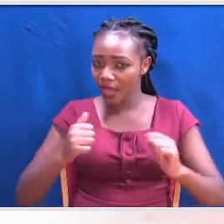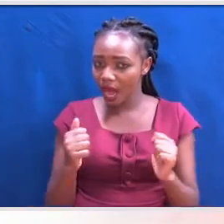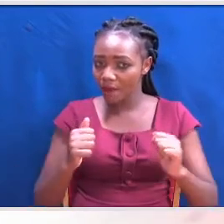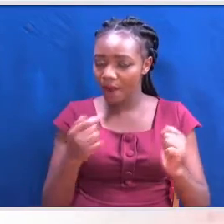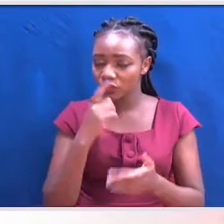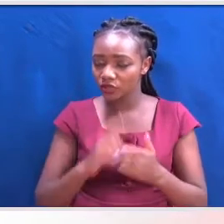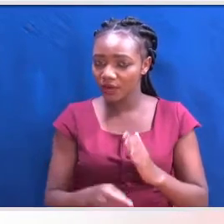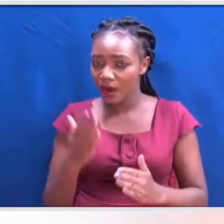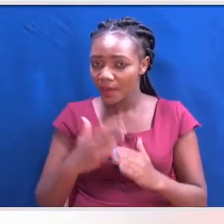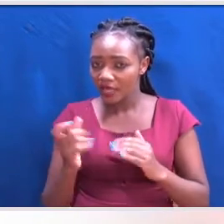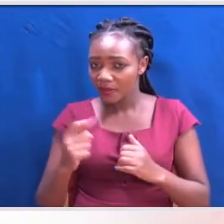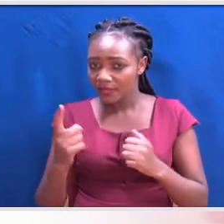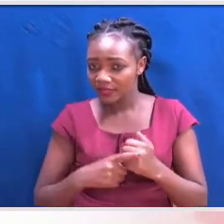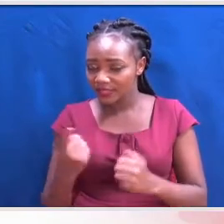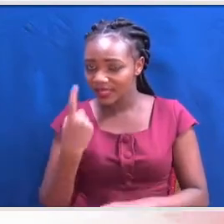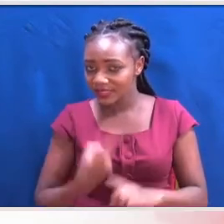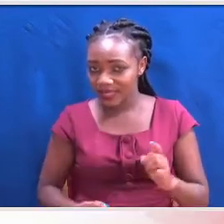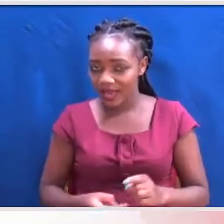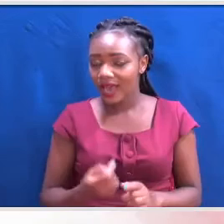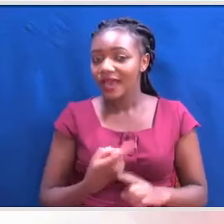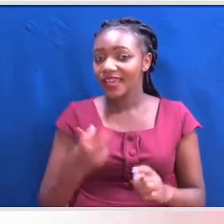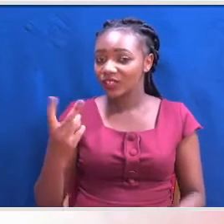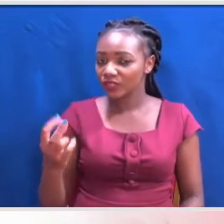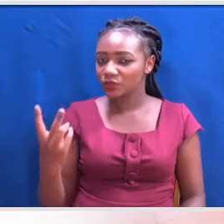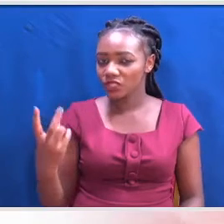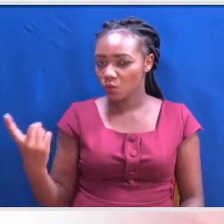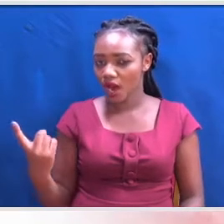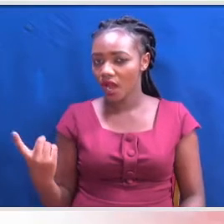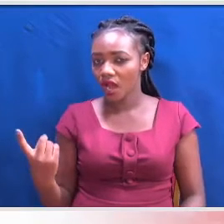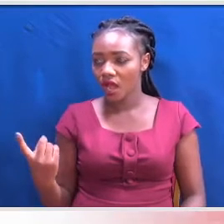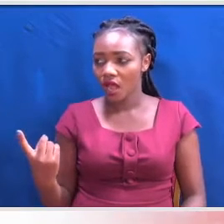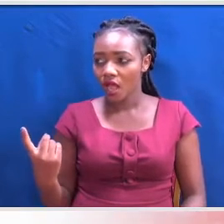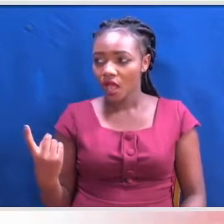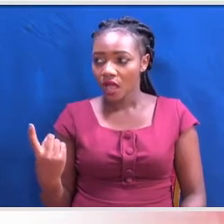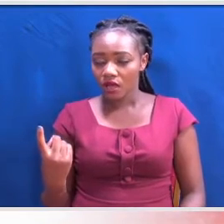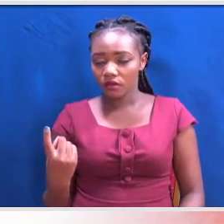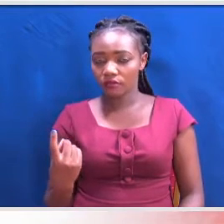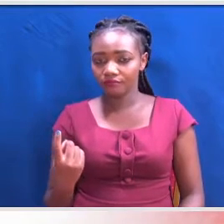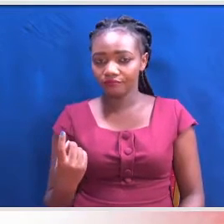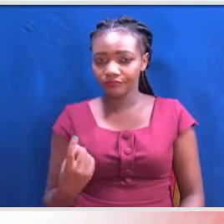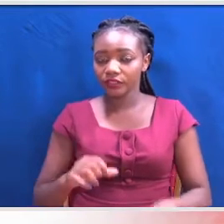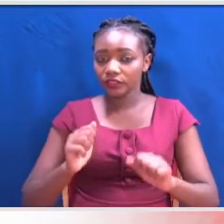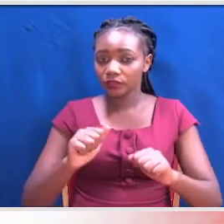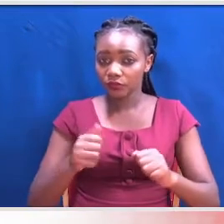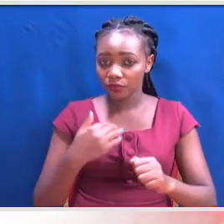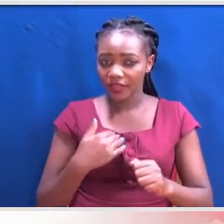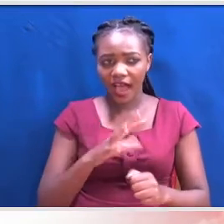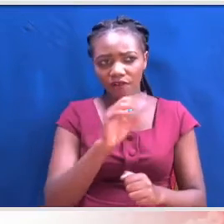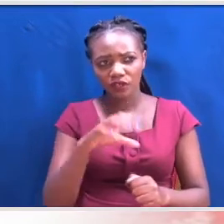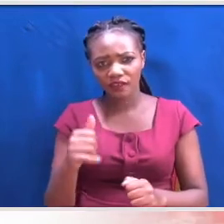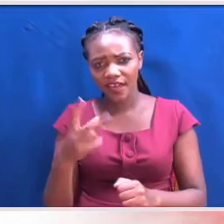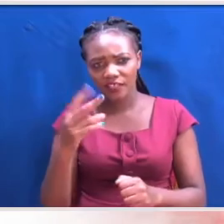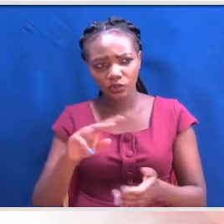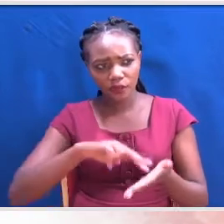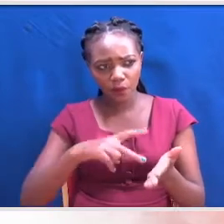that by the end of June this year, that is 2021, the corporation will have completed a total of another 20